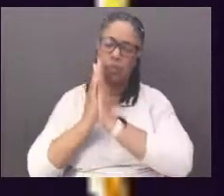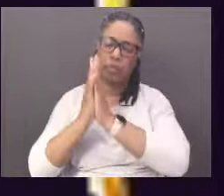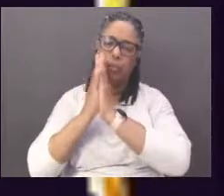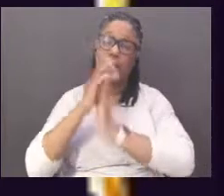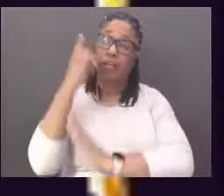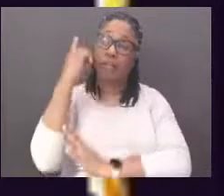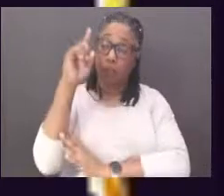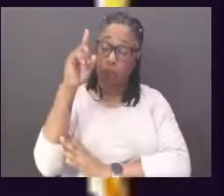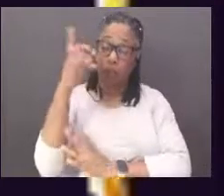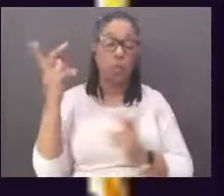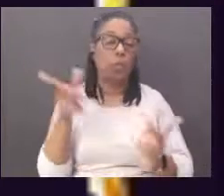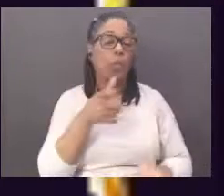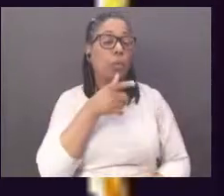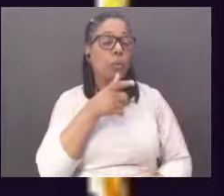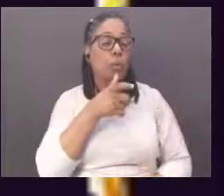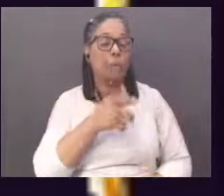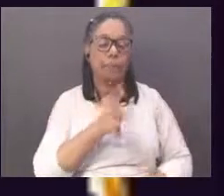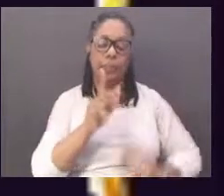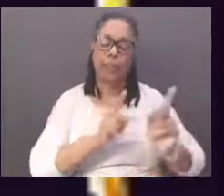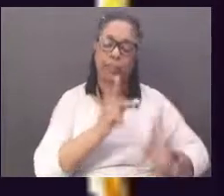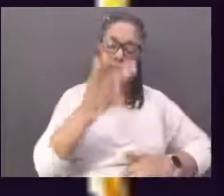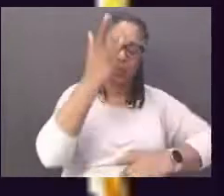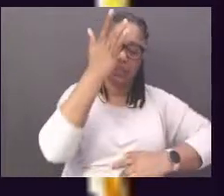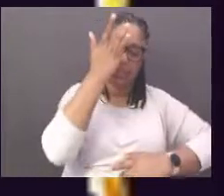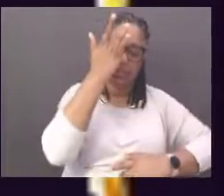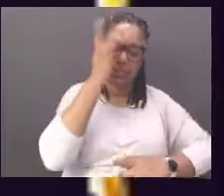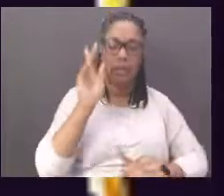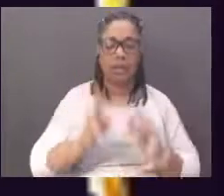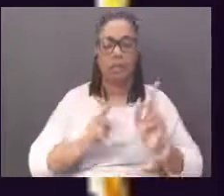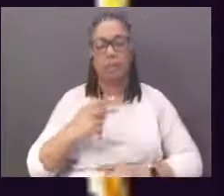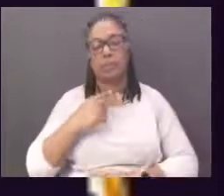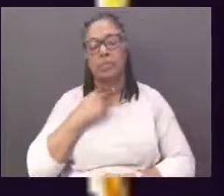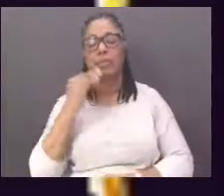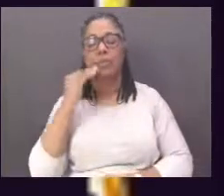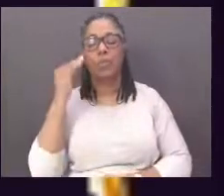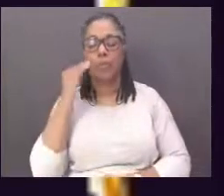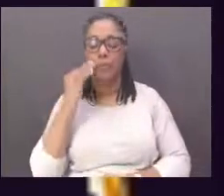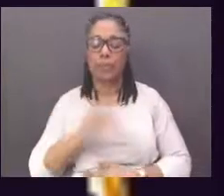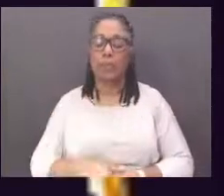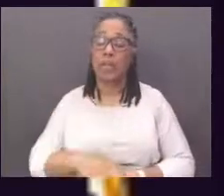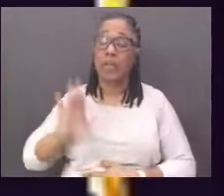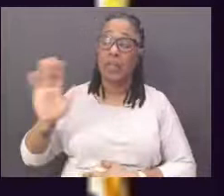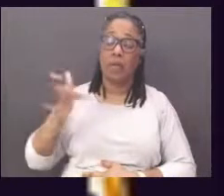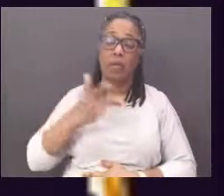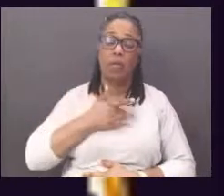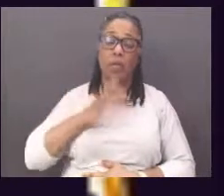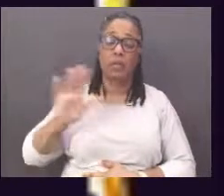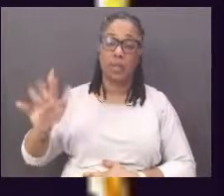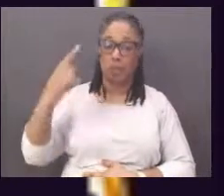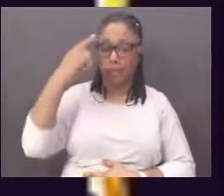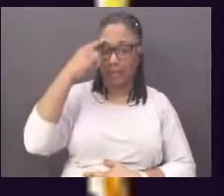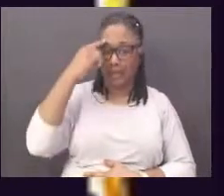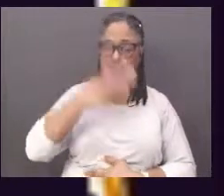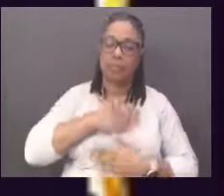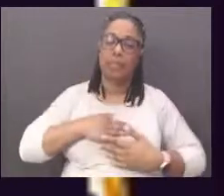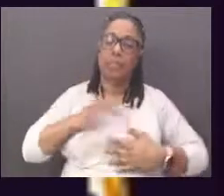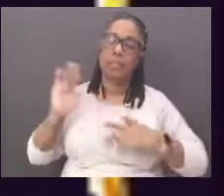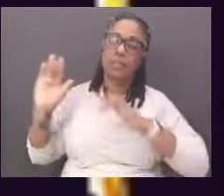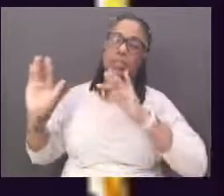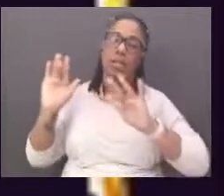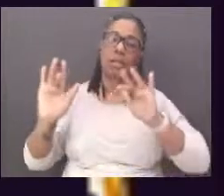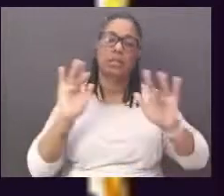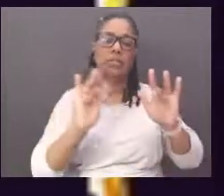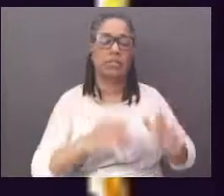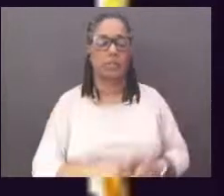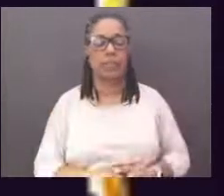and the shutting. Touch their hearts, touch their minds. Just give them peace,